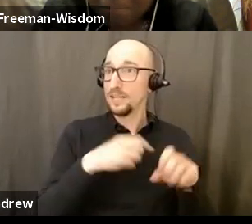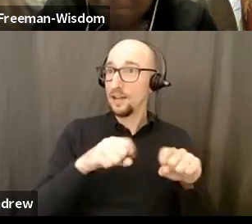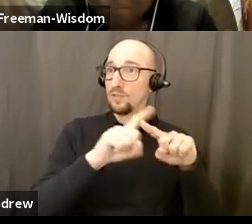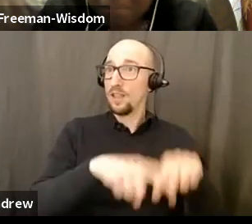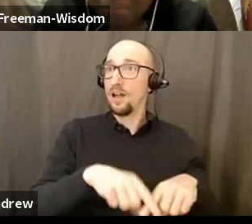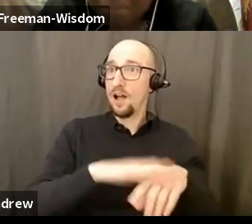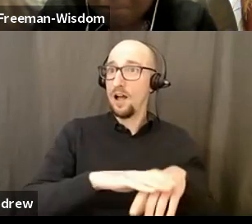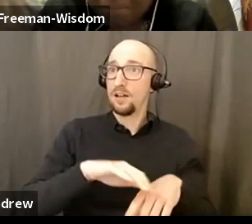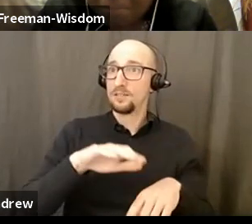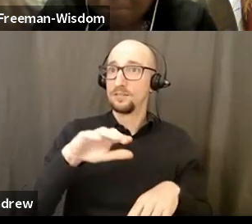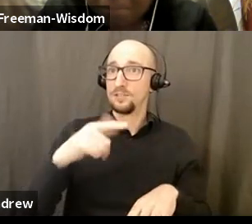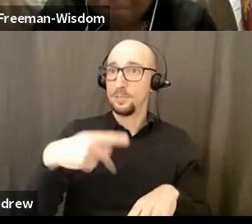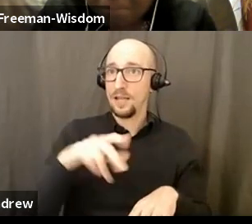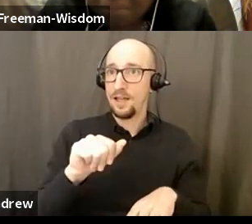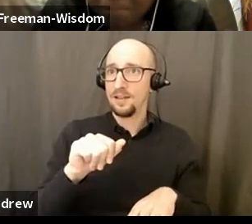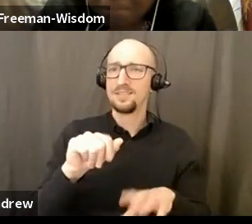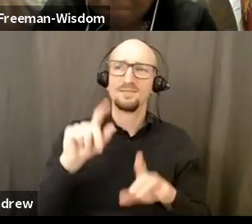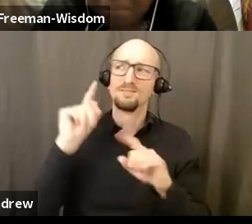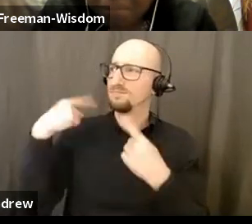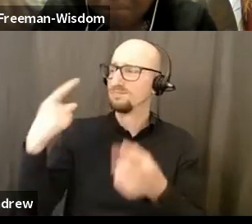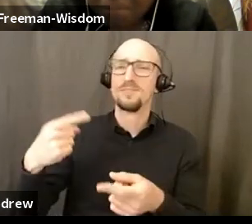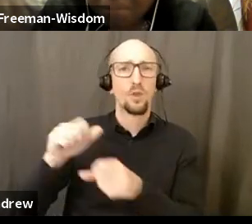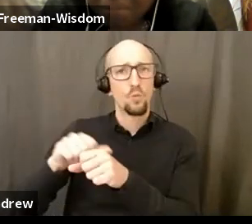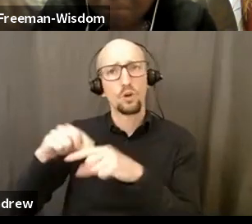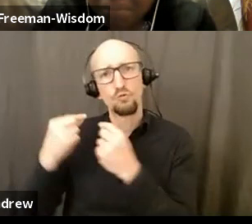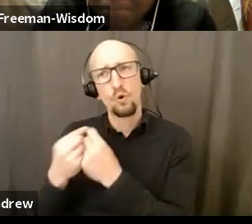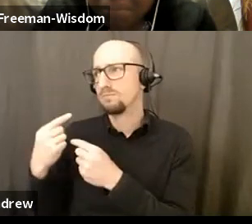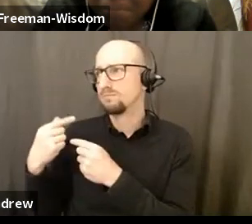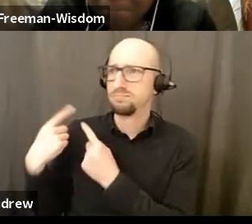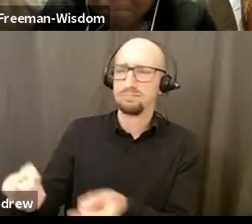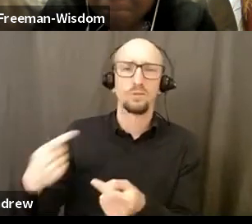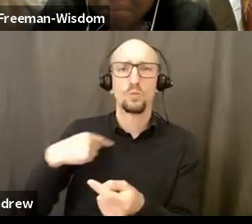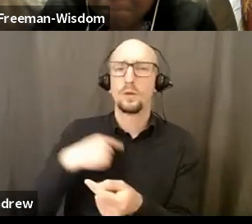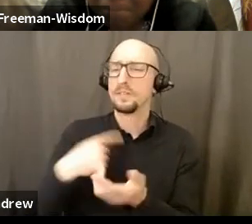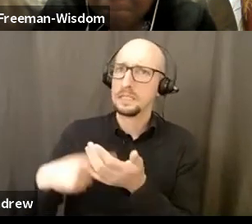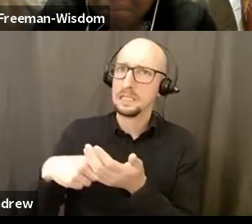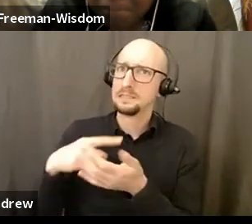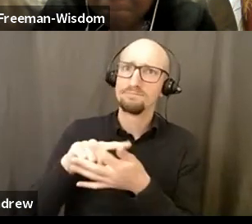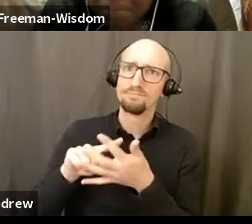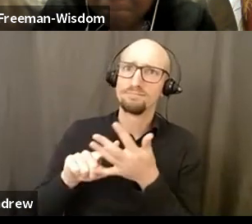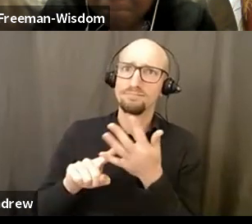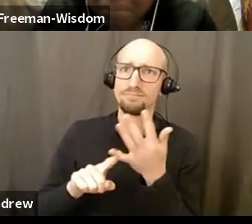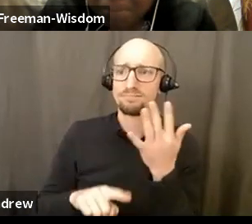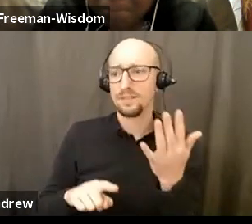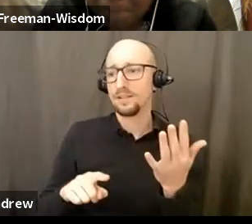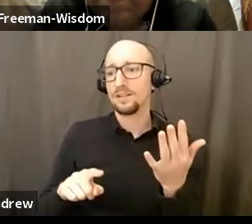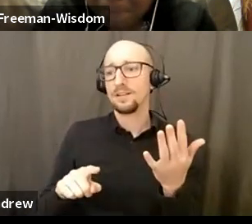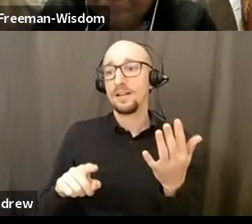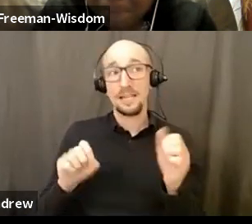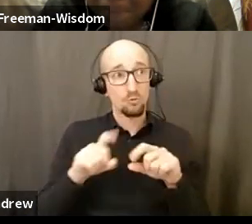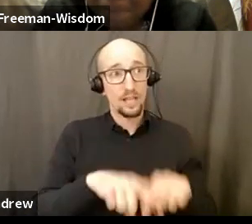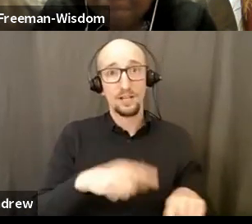that we have discussed with the work group and beyond, knowing full well that